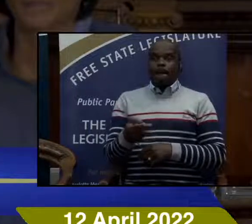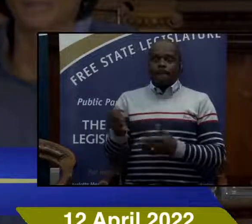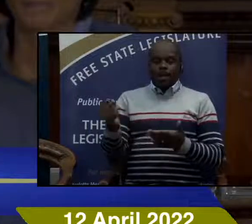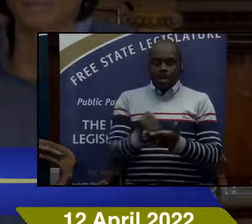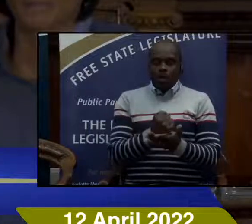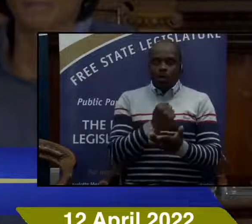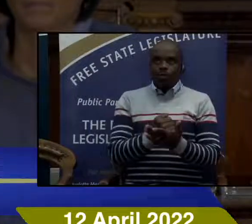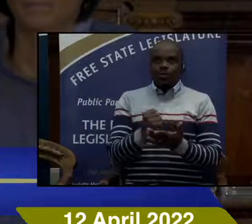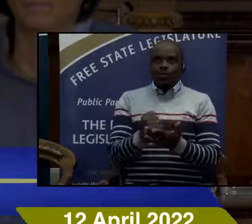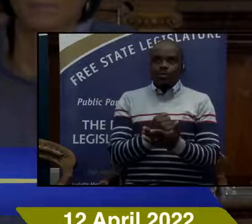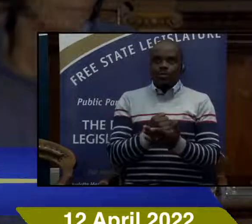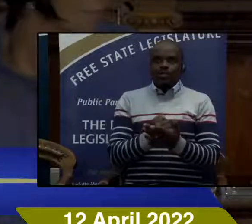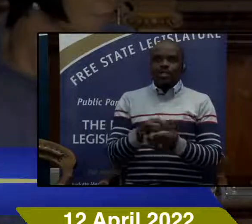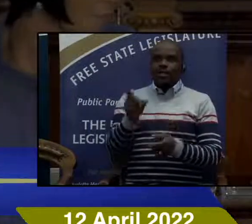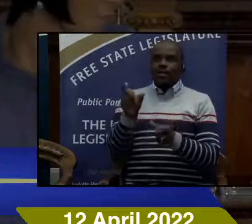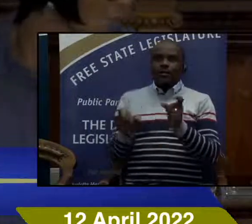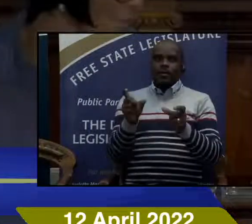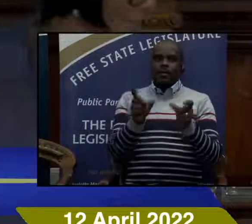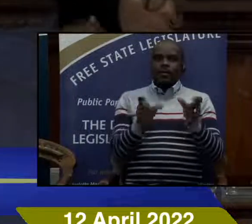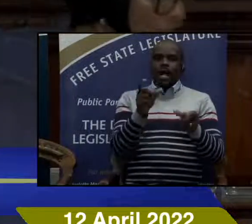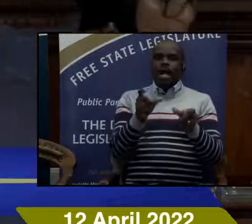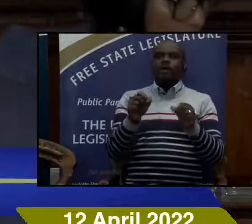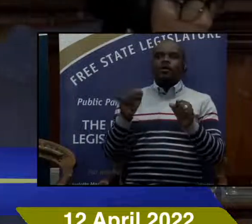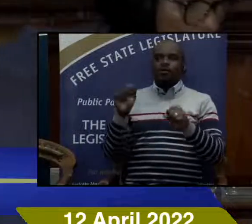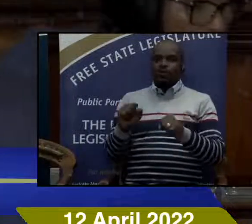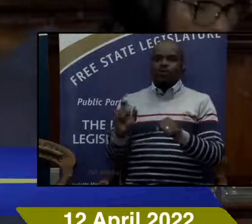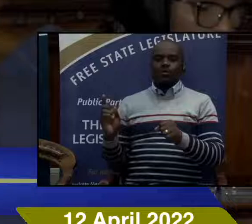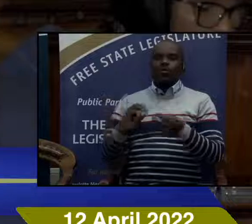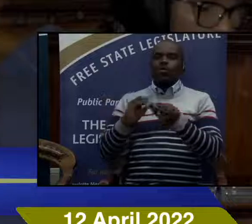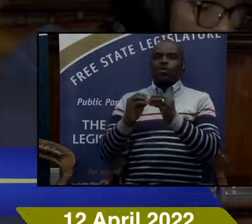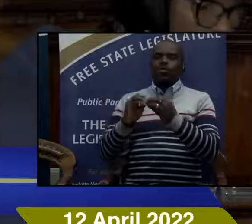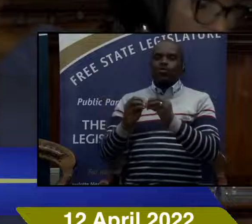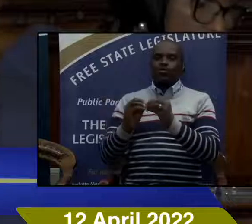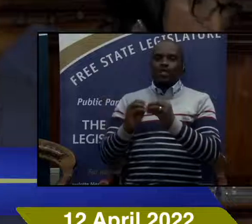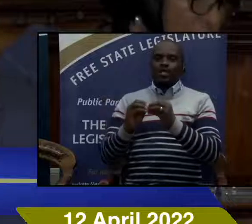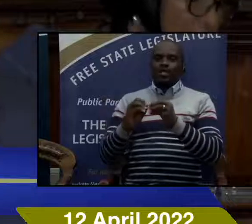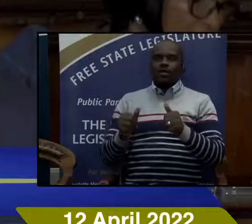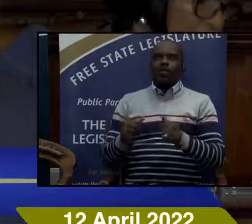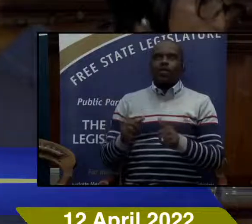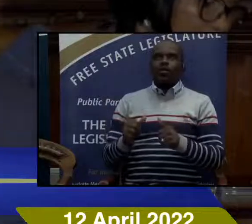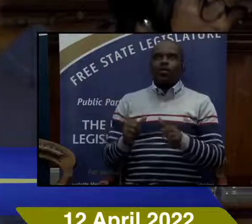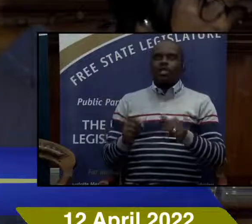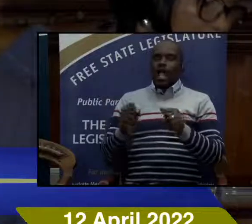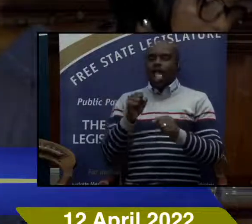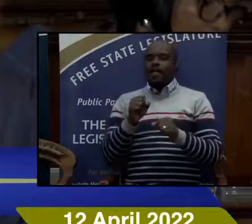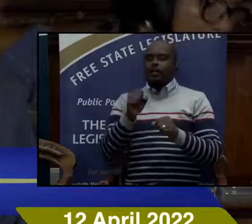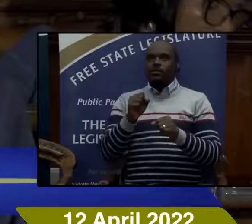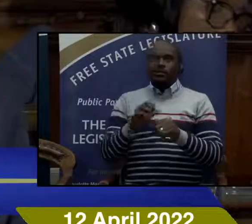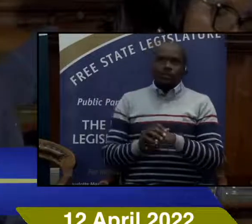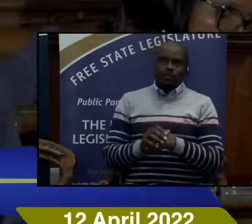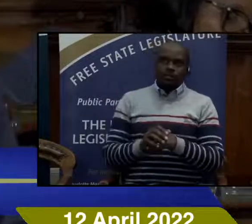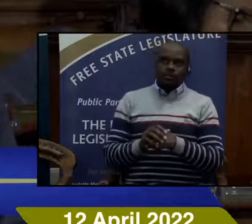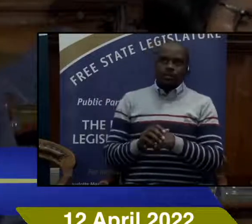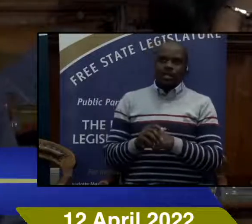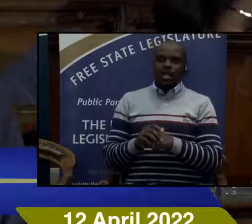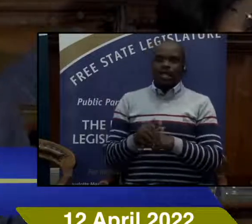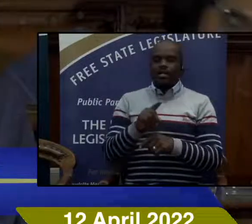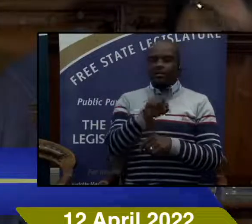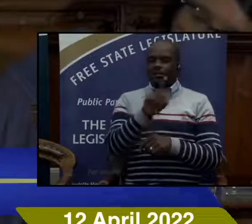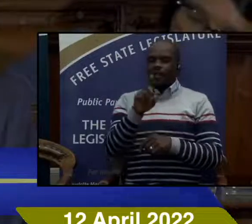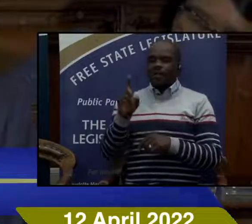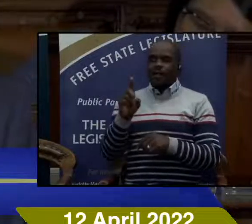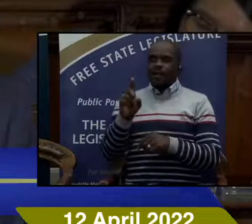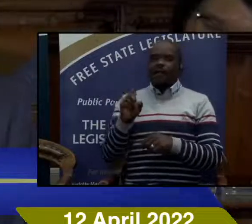studying nationally and the 311 studying internationally benefiting from the bursary